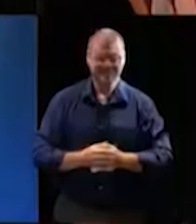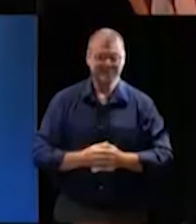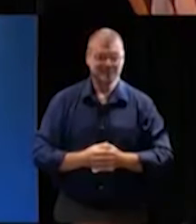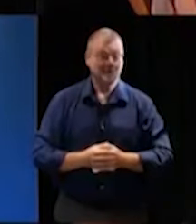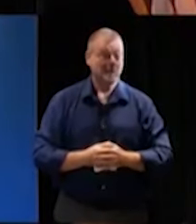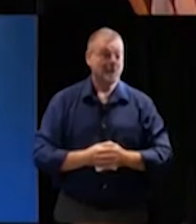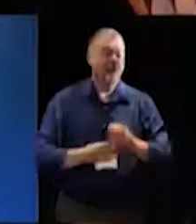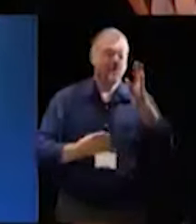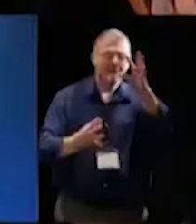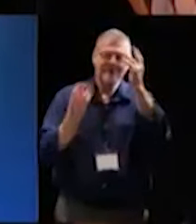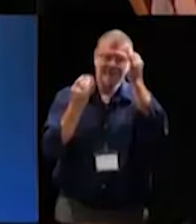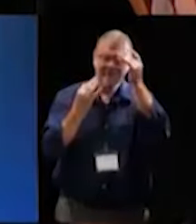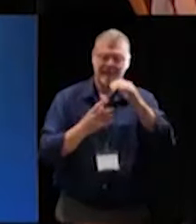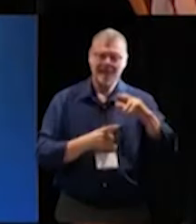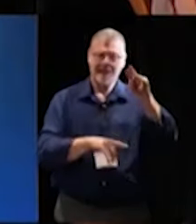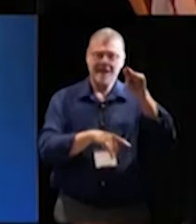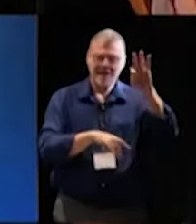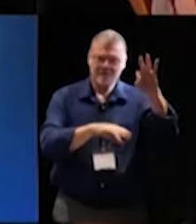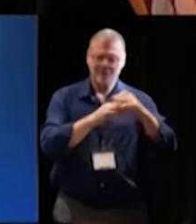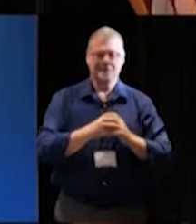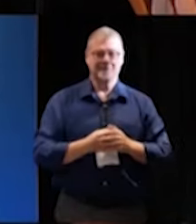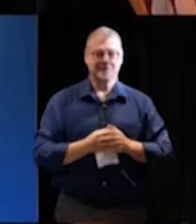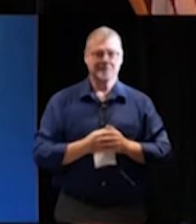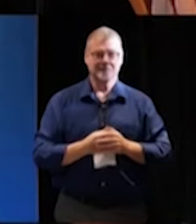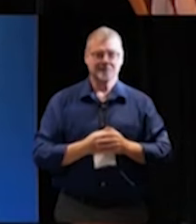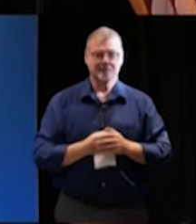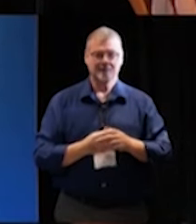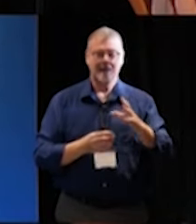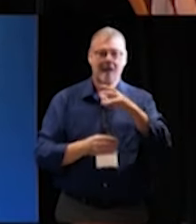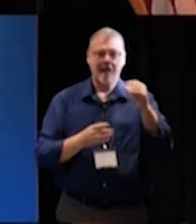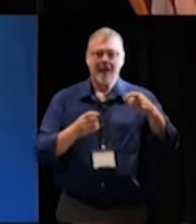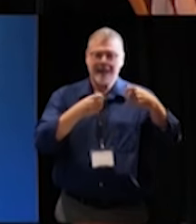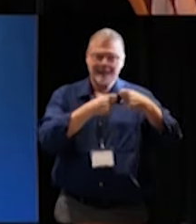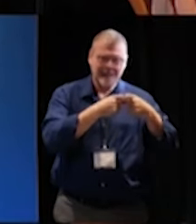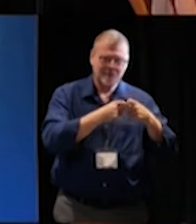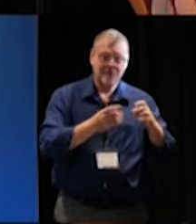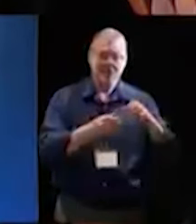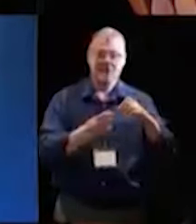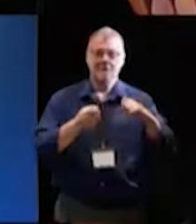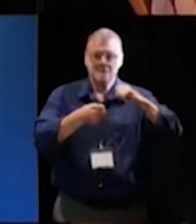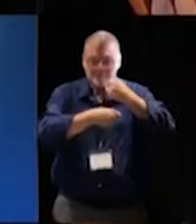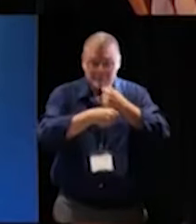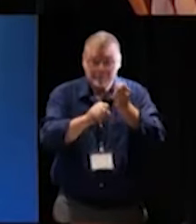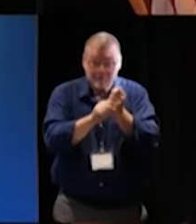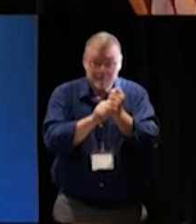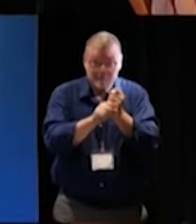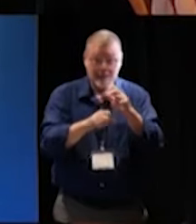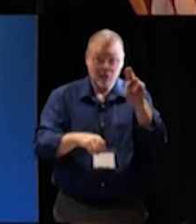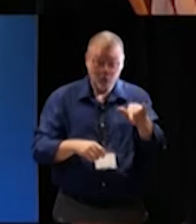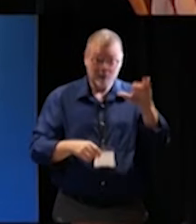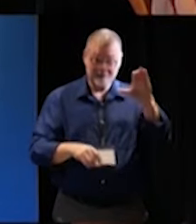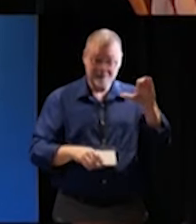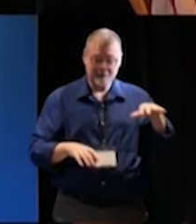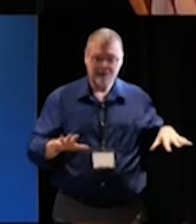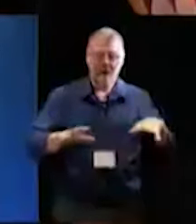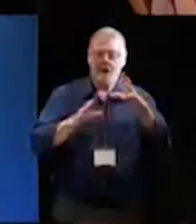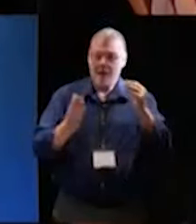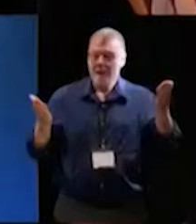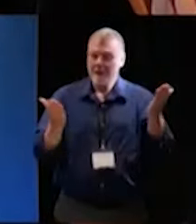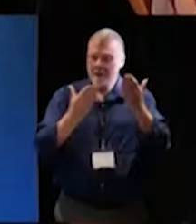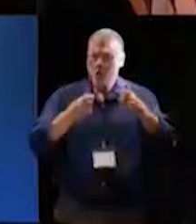it, Niagara Falls, and then New York's harbor, electricity was made here. And so